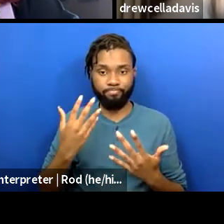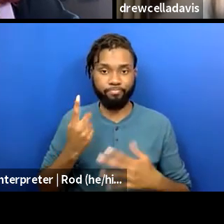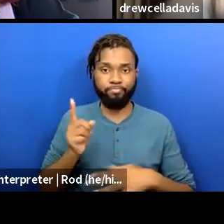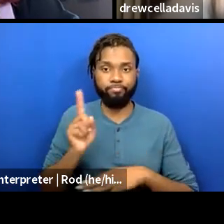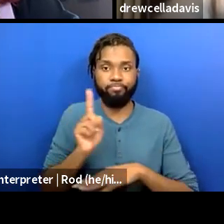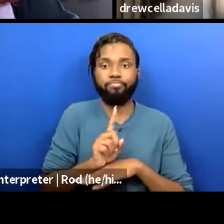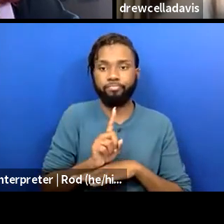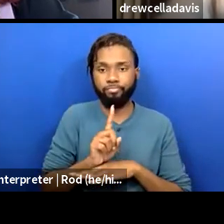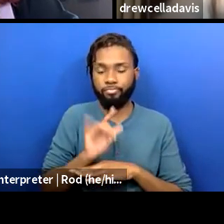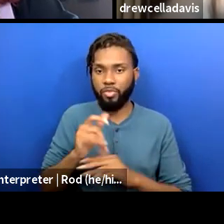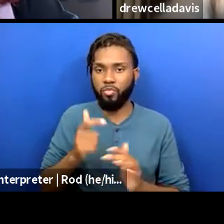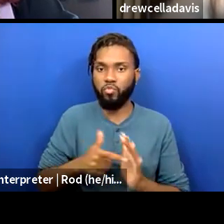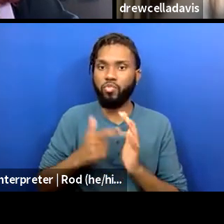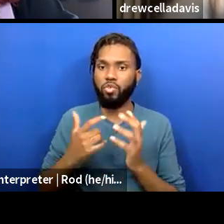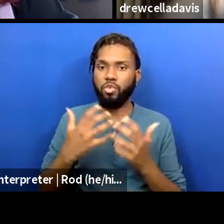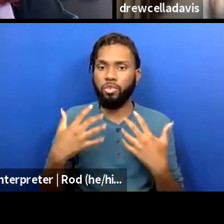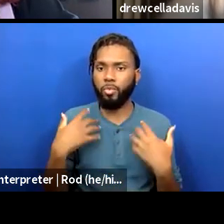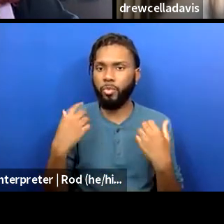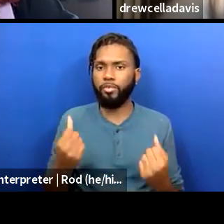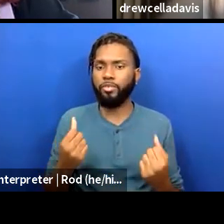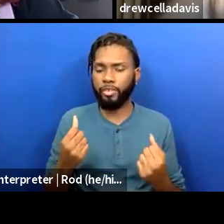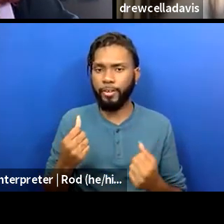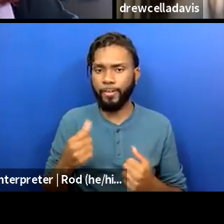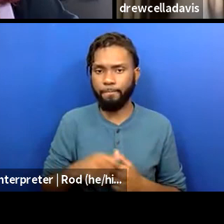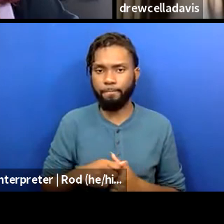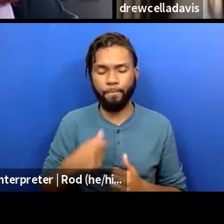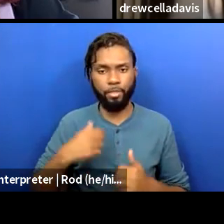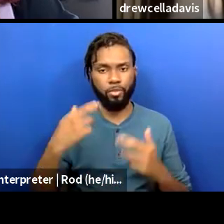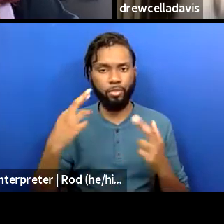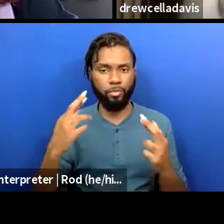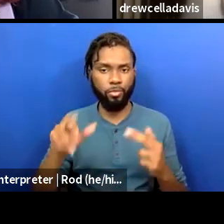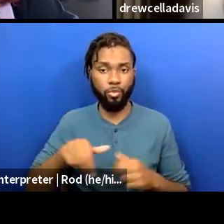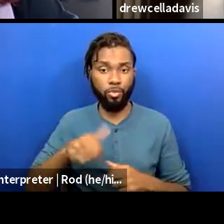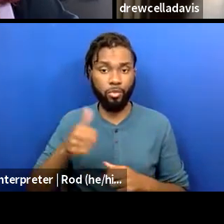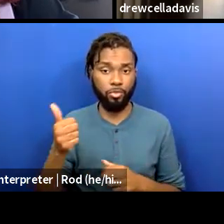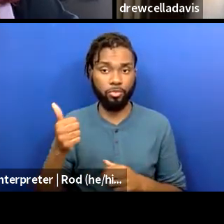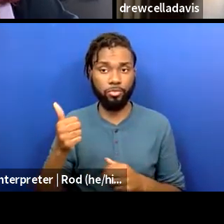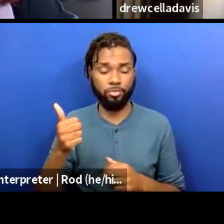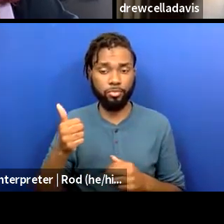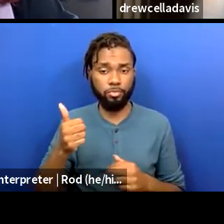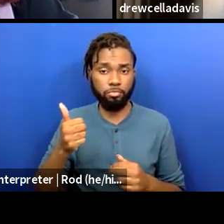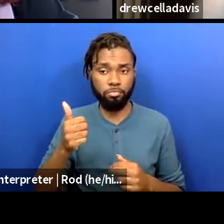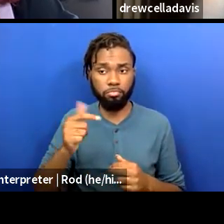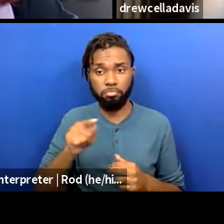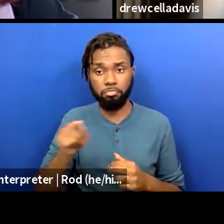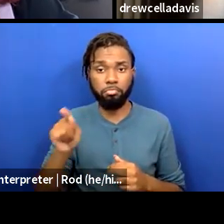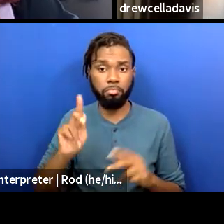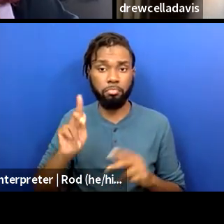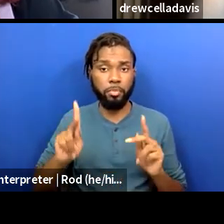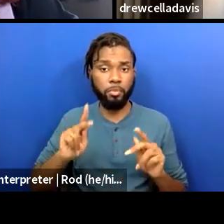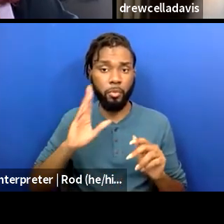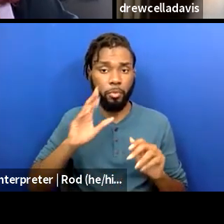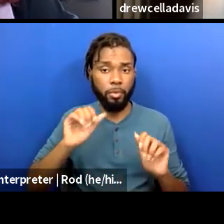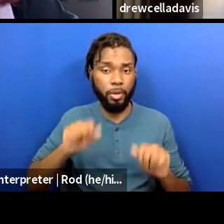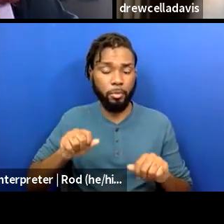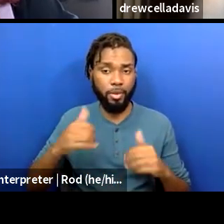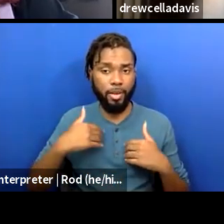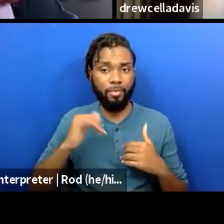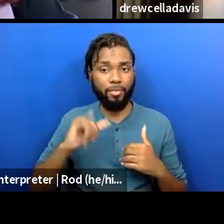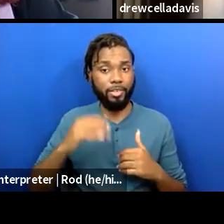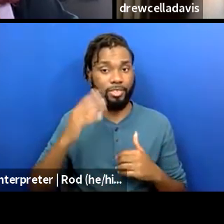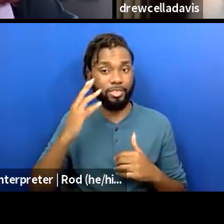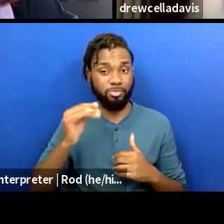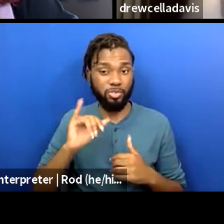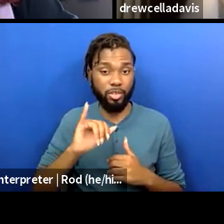and I hope that others will, you know, be able to have that experience. Like James